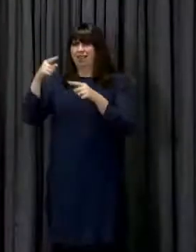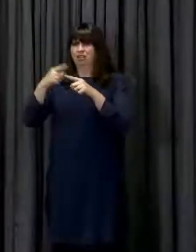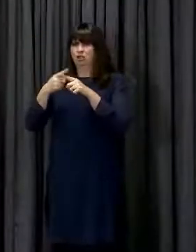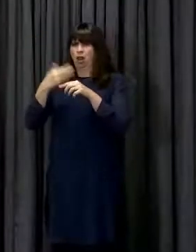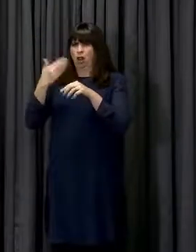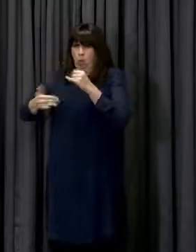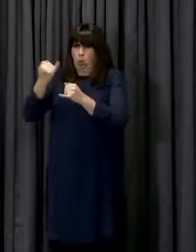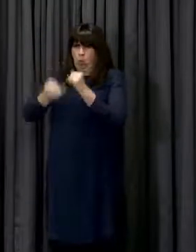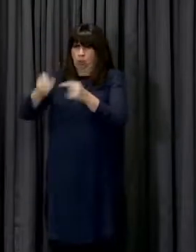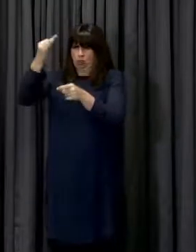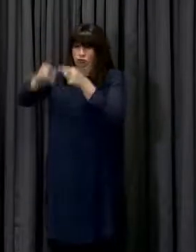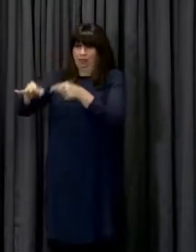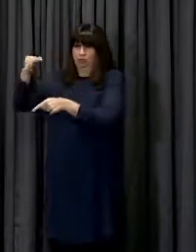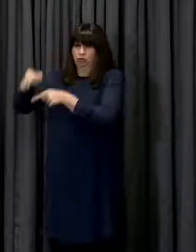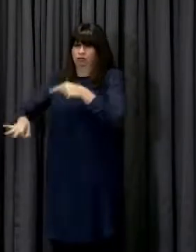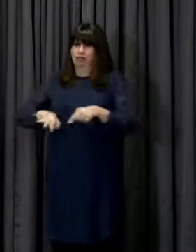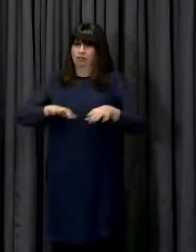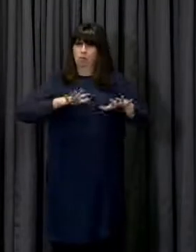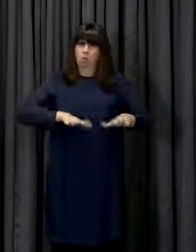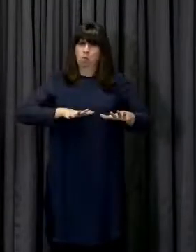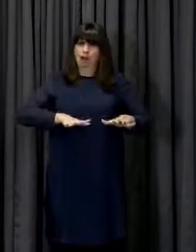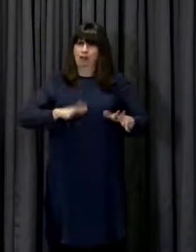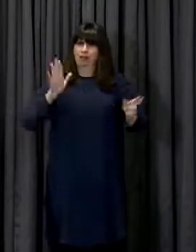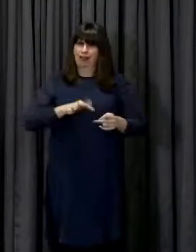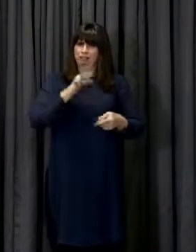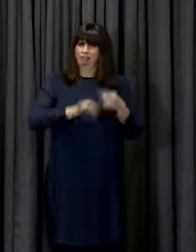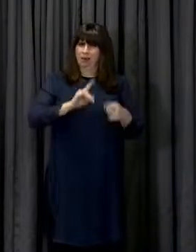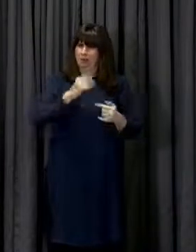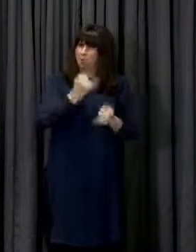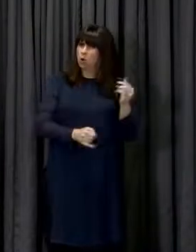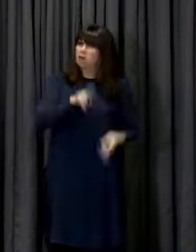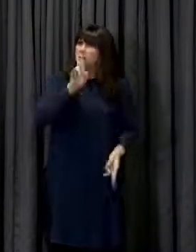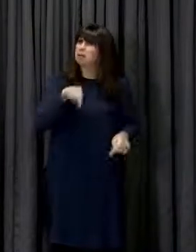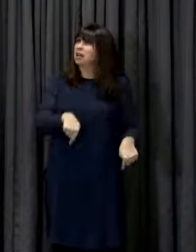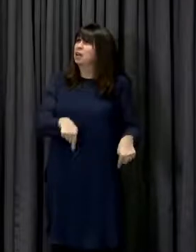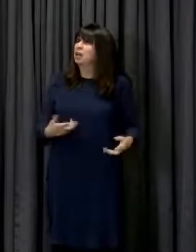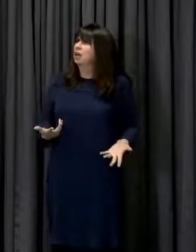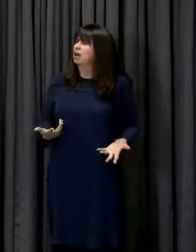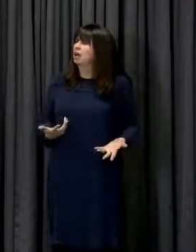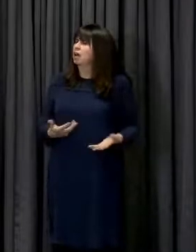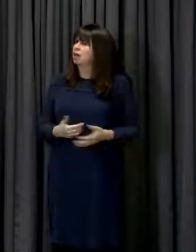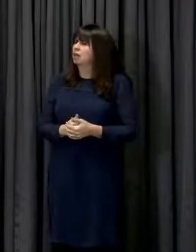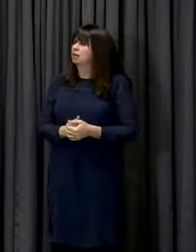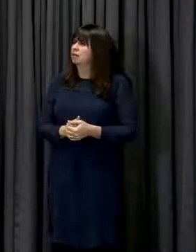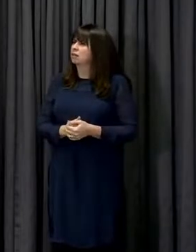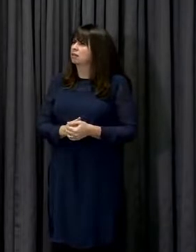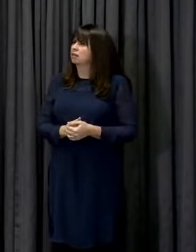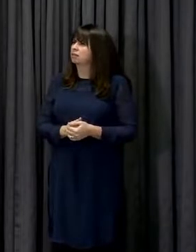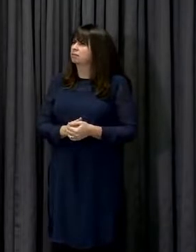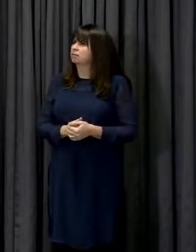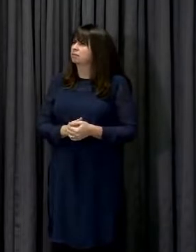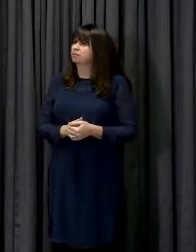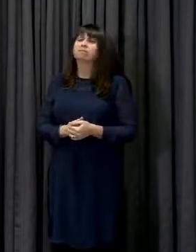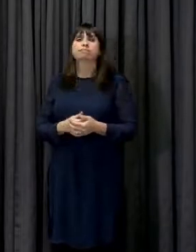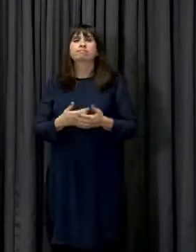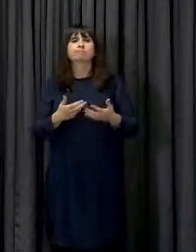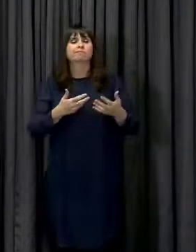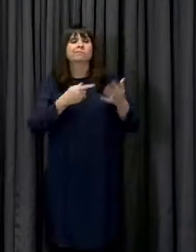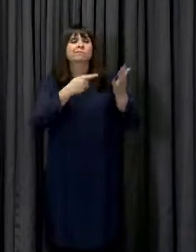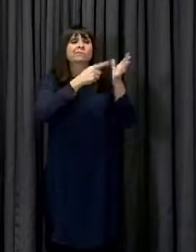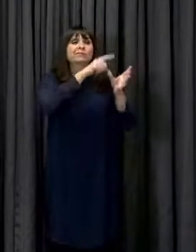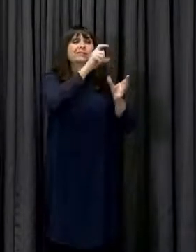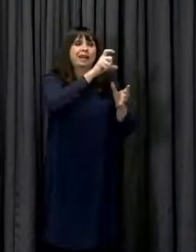Well, as you know, we had evidence papers published, and we've looked at what SAGE have said and our own technical advisory cell have said about what